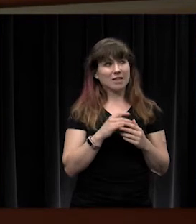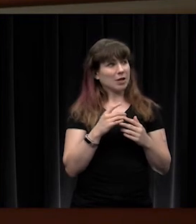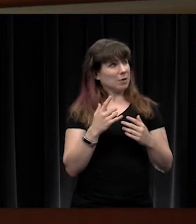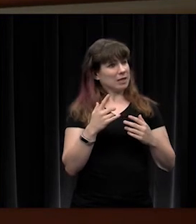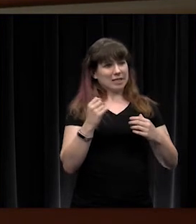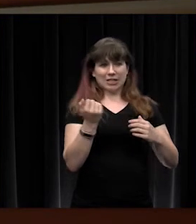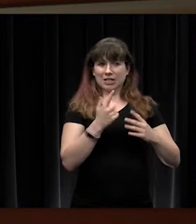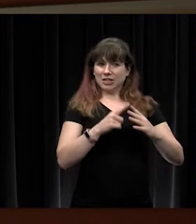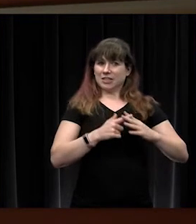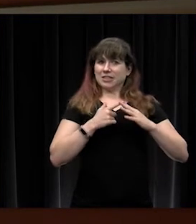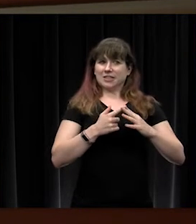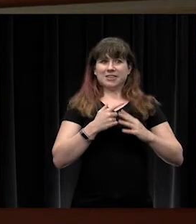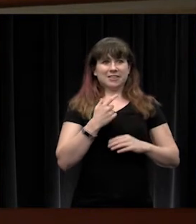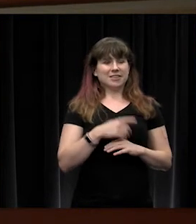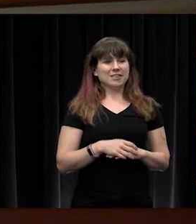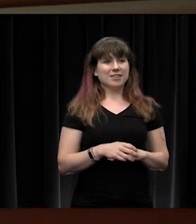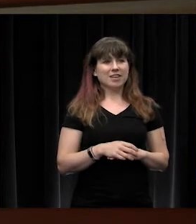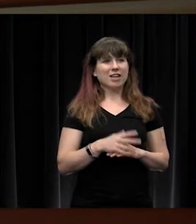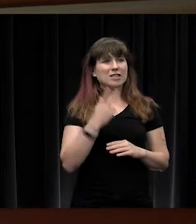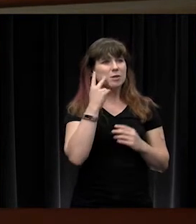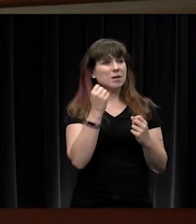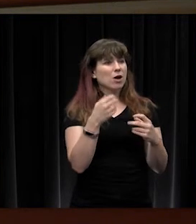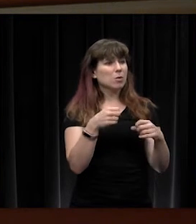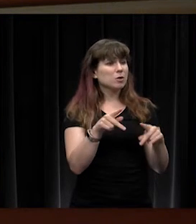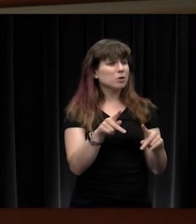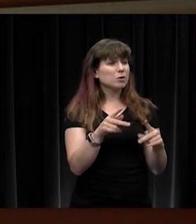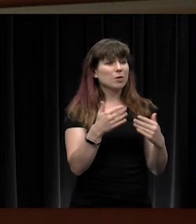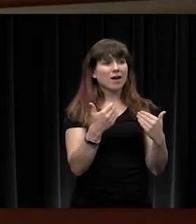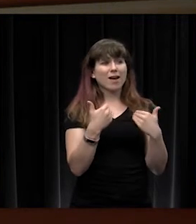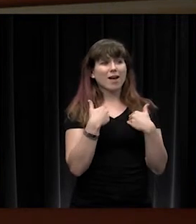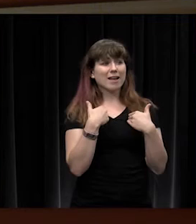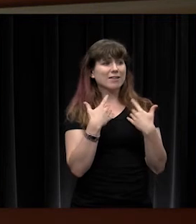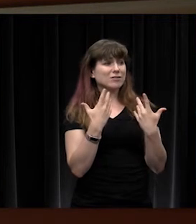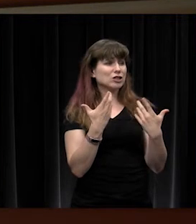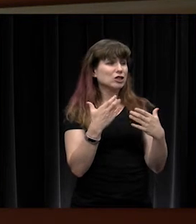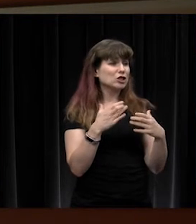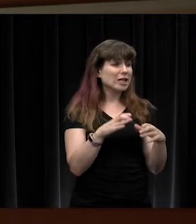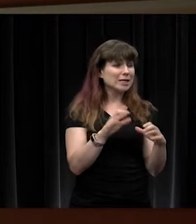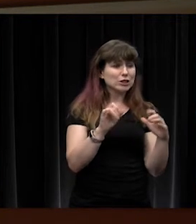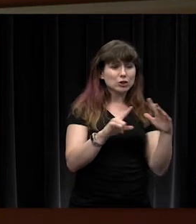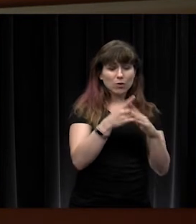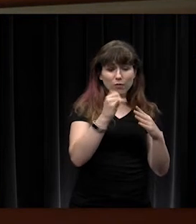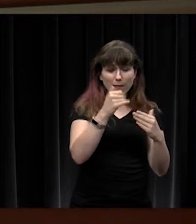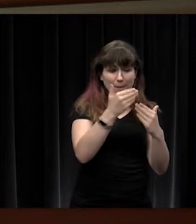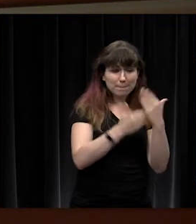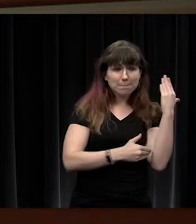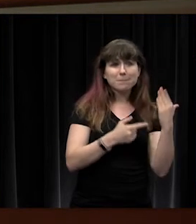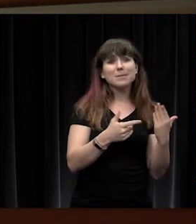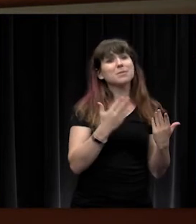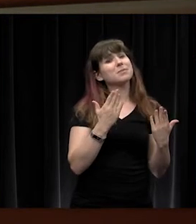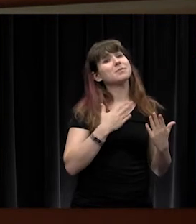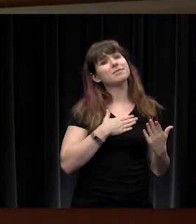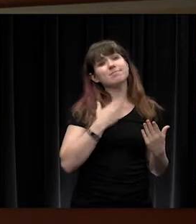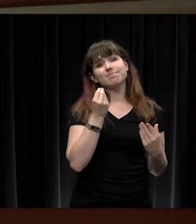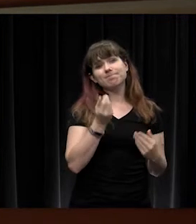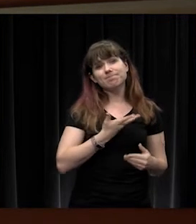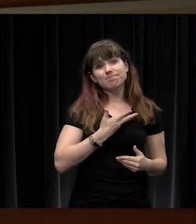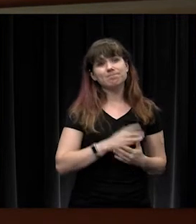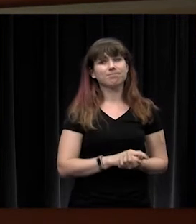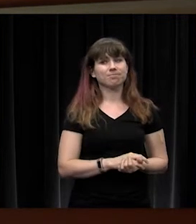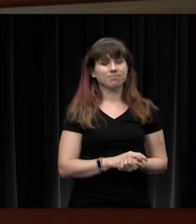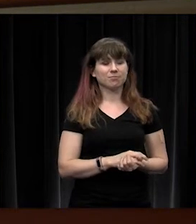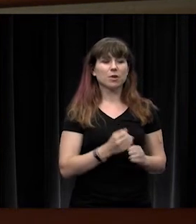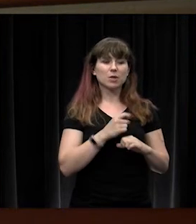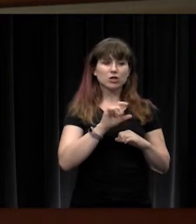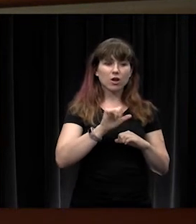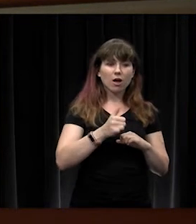point out all those opportunities. If any of you can find a time to come to any of those, if you let me know, I'll make sure that others get the chance to see